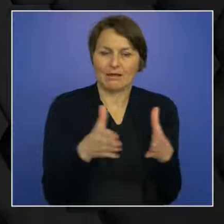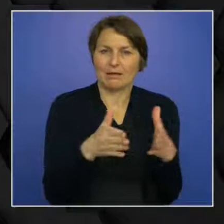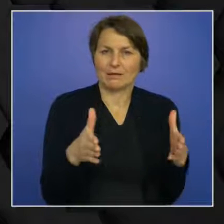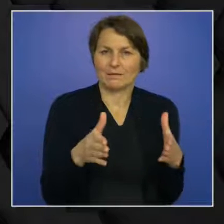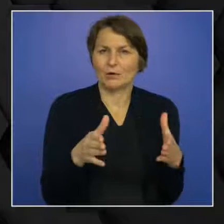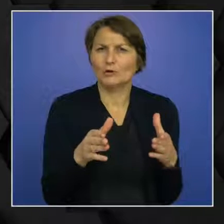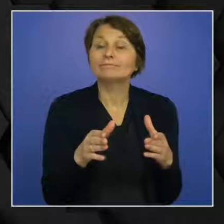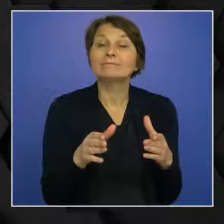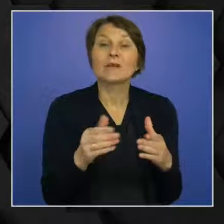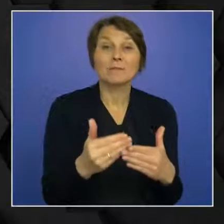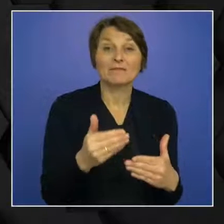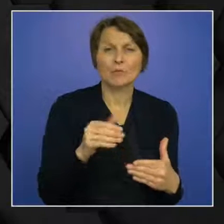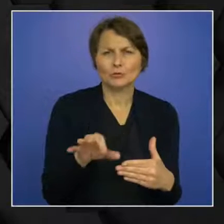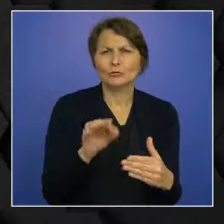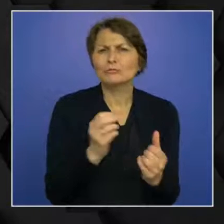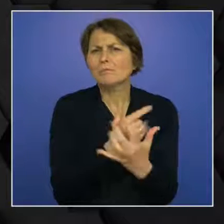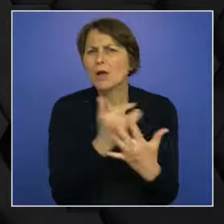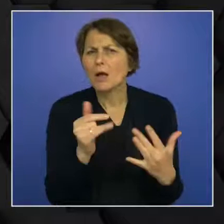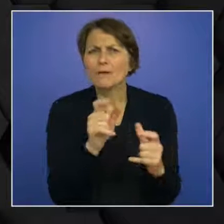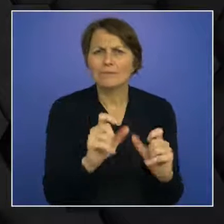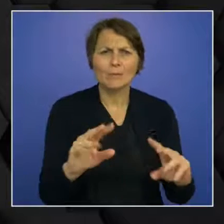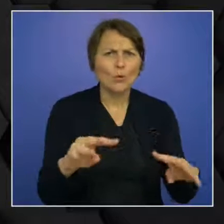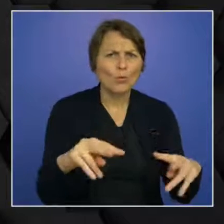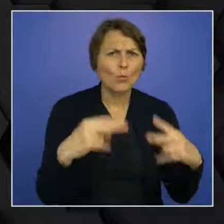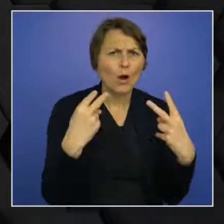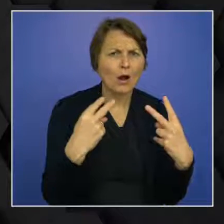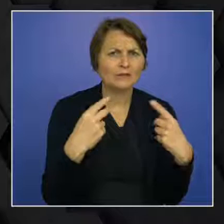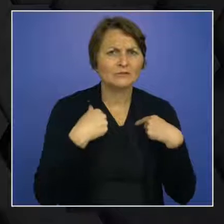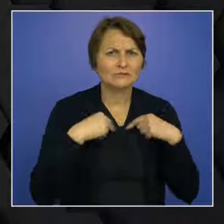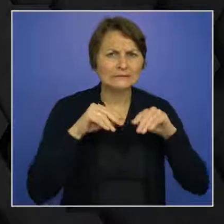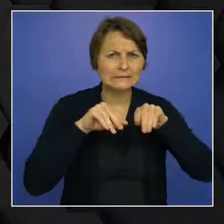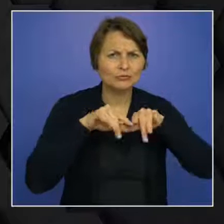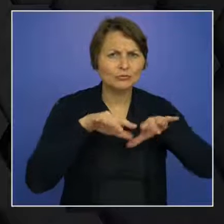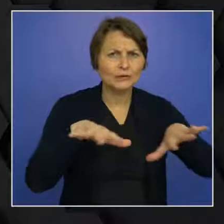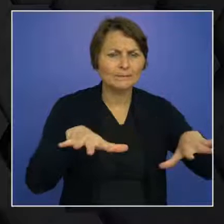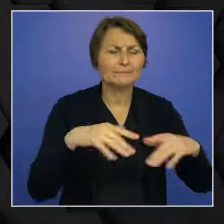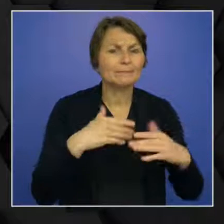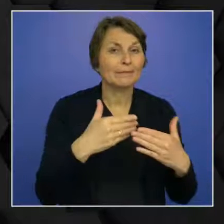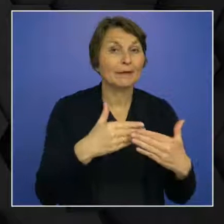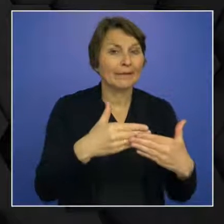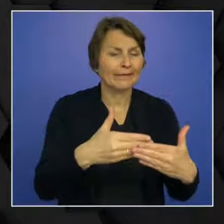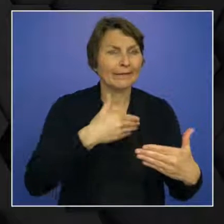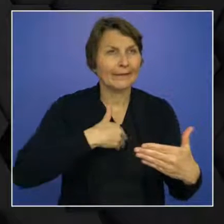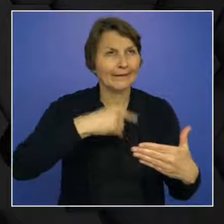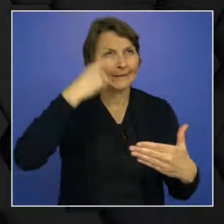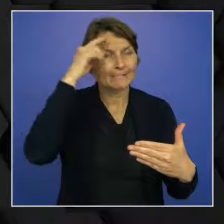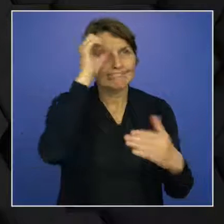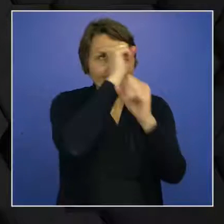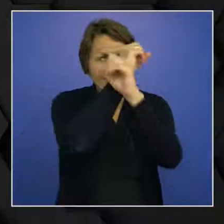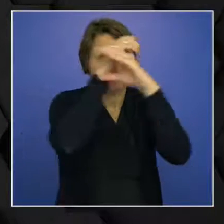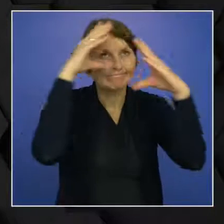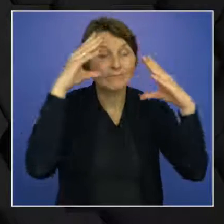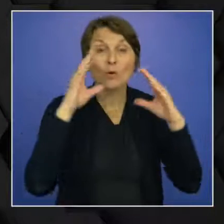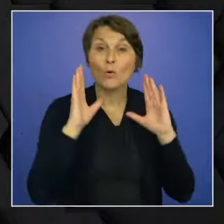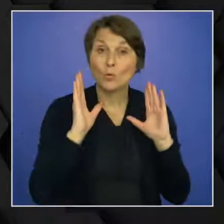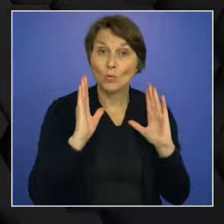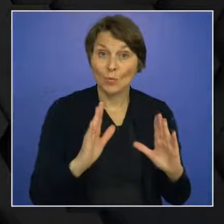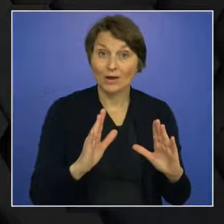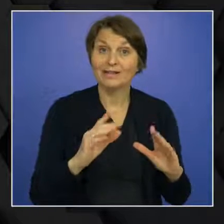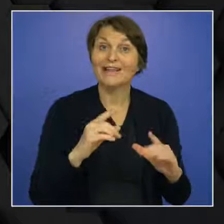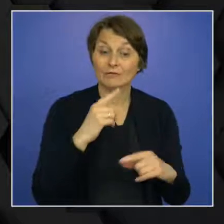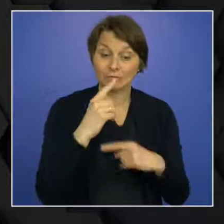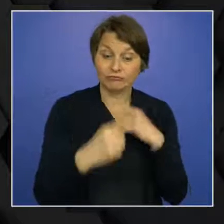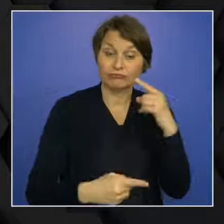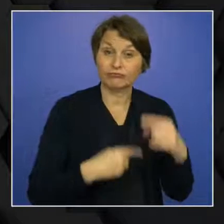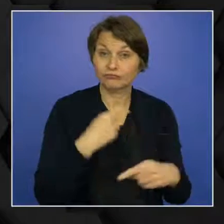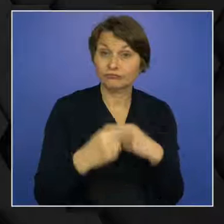are actually going to watch my stream. So you have to think ahead. Are we going to run build, or are we